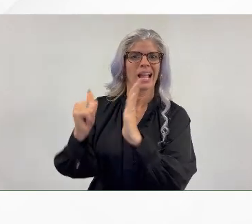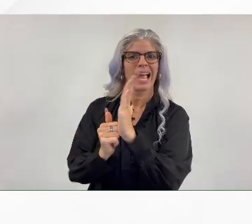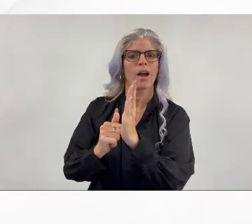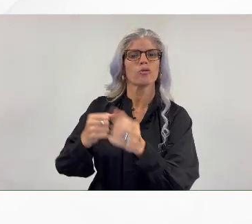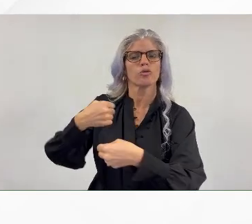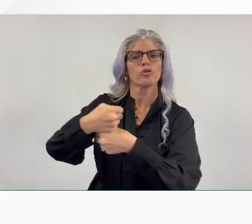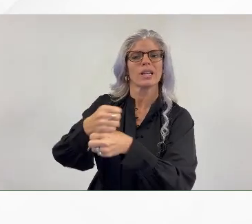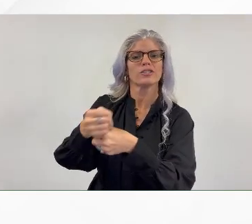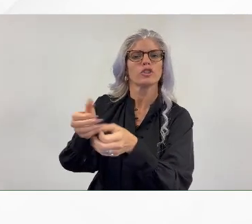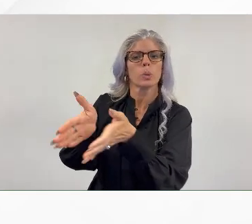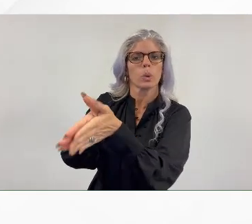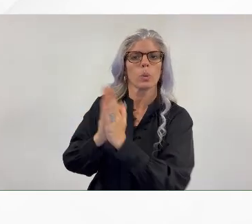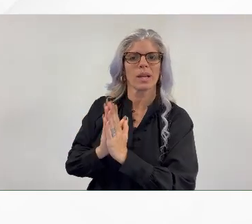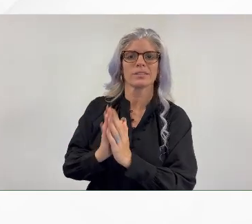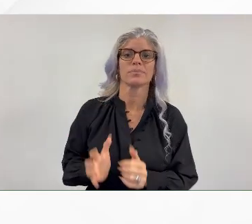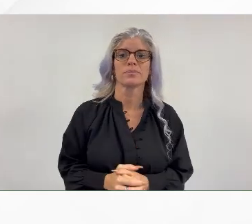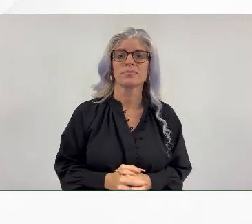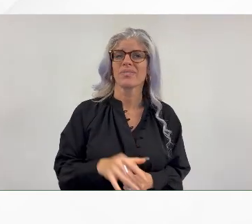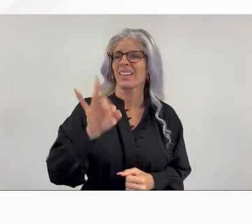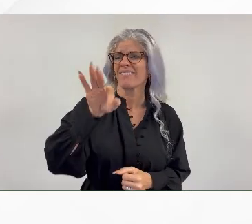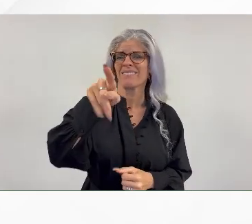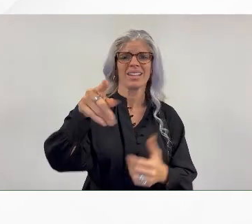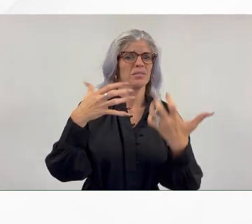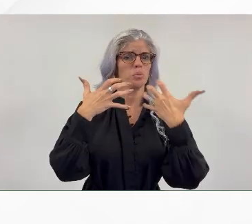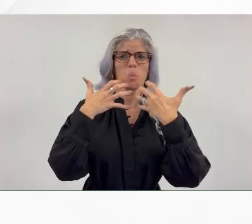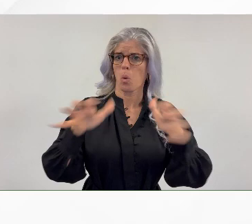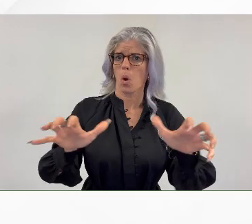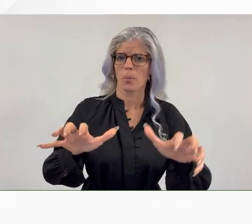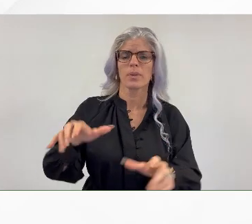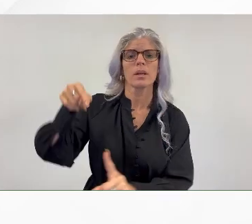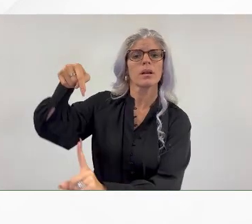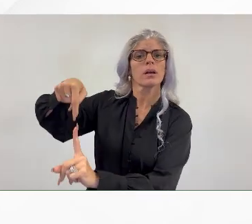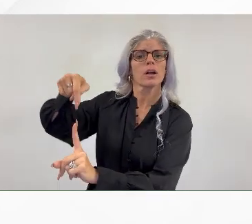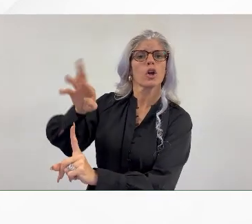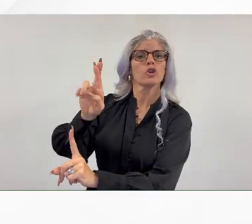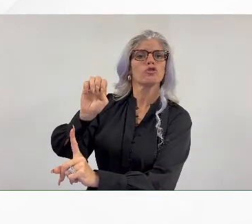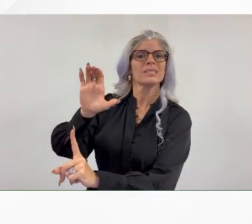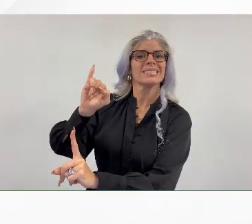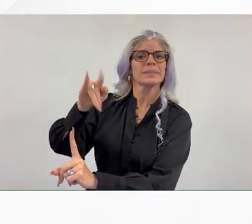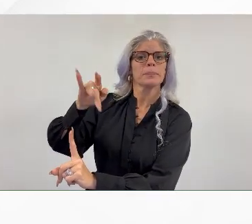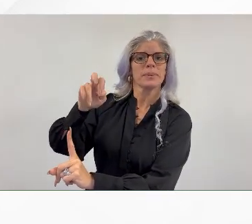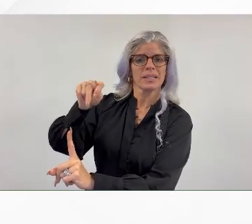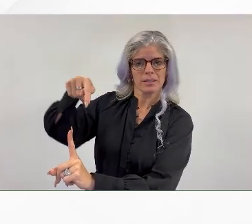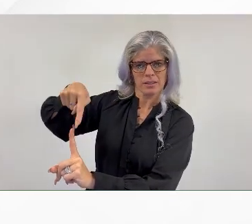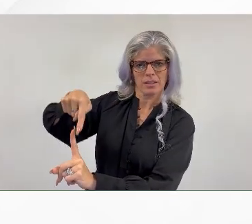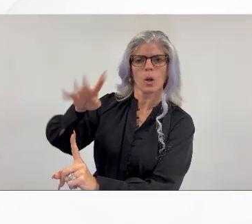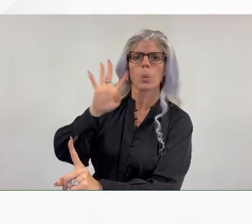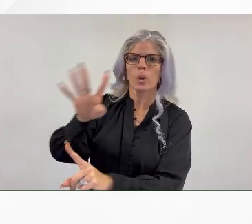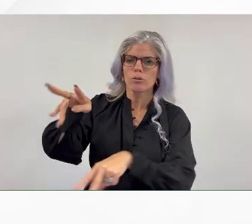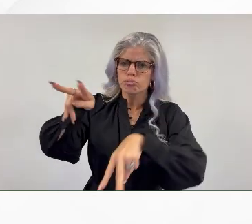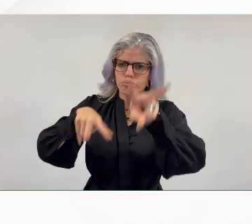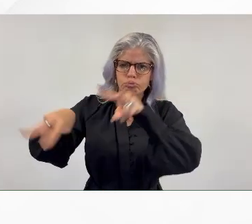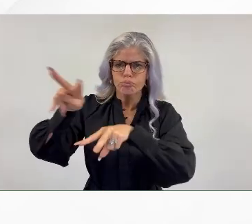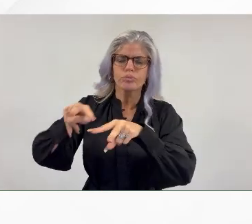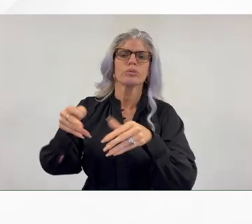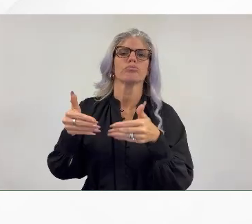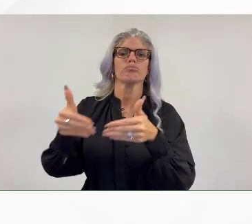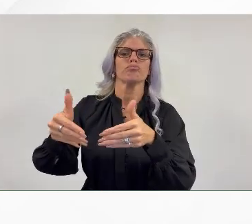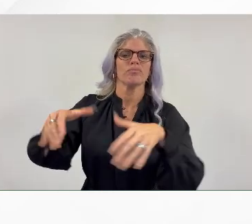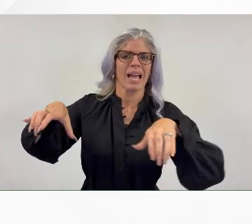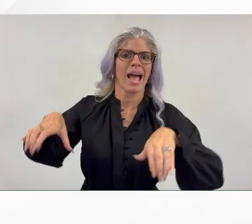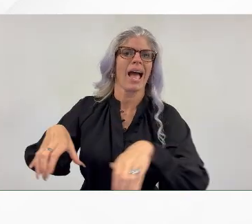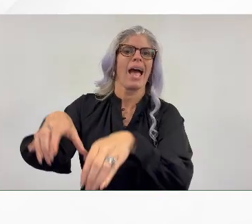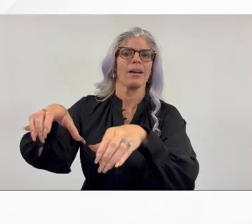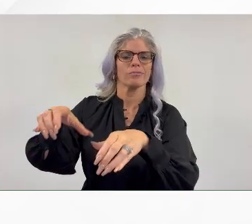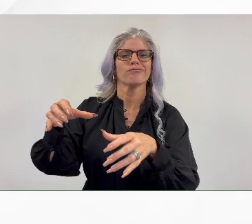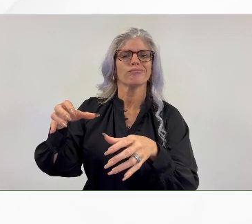will review only the account creation request and you may submit your RPA later. After you complete the account request